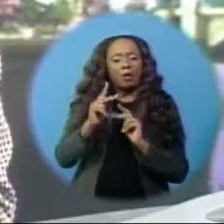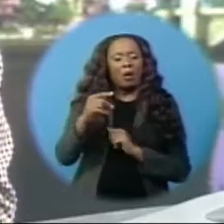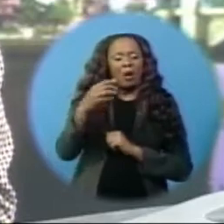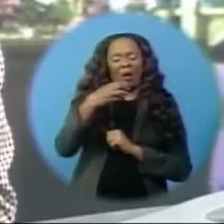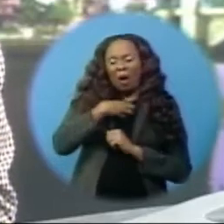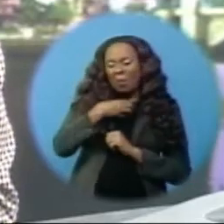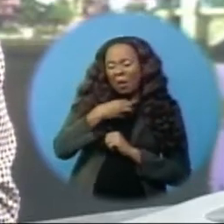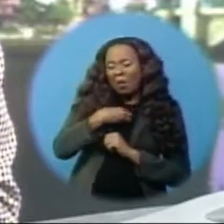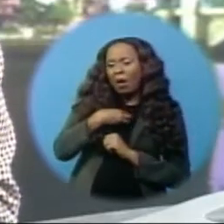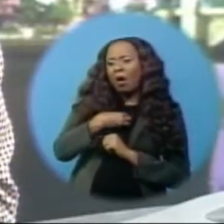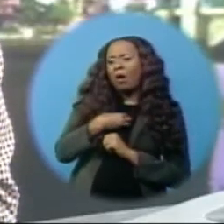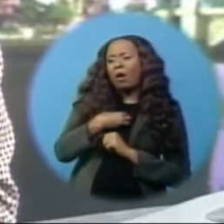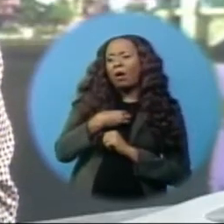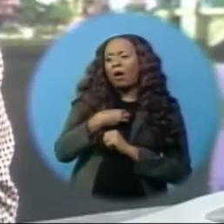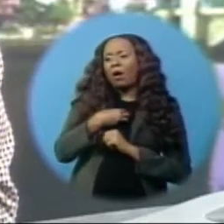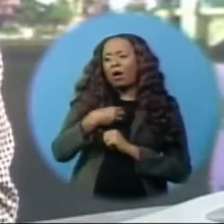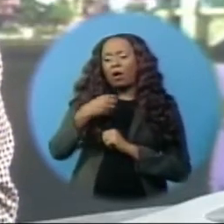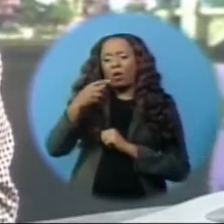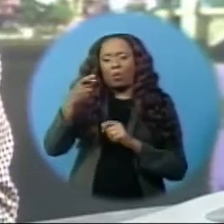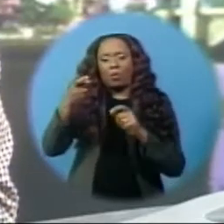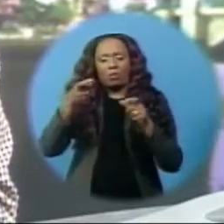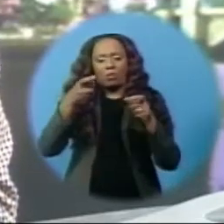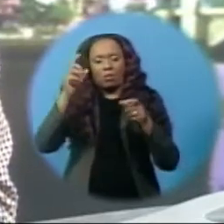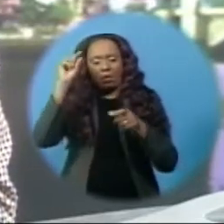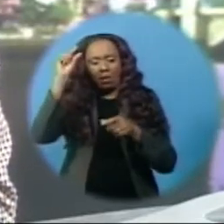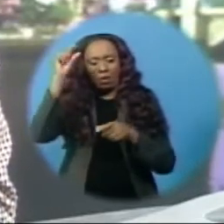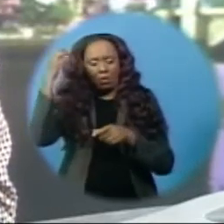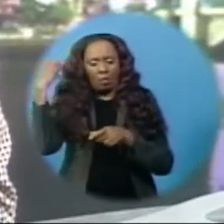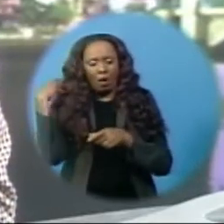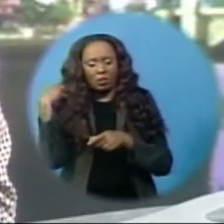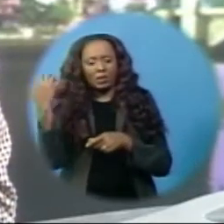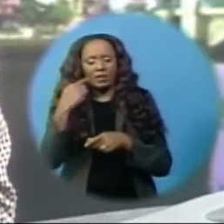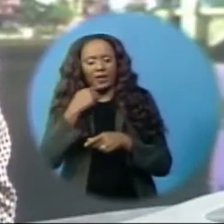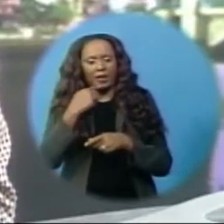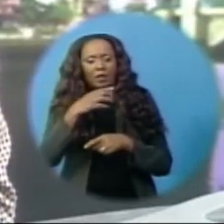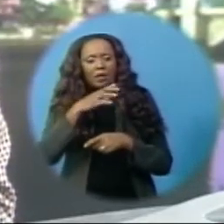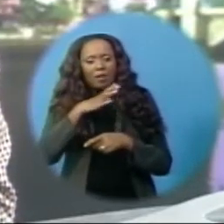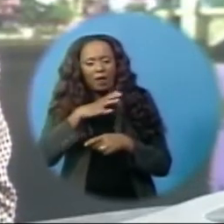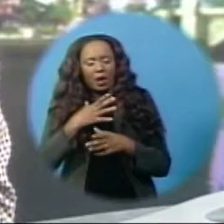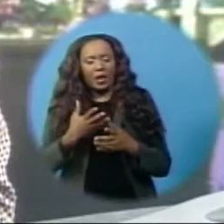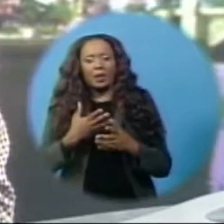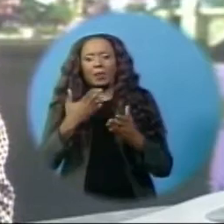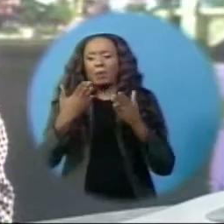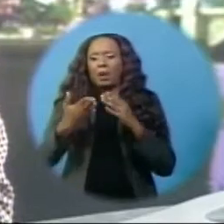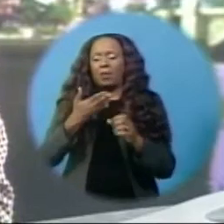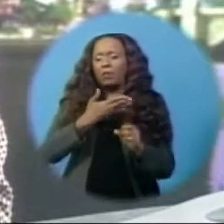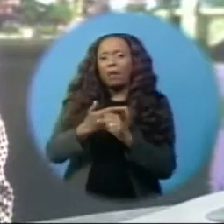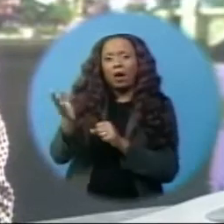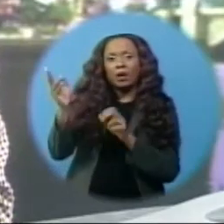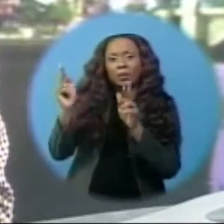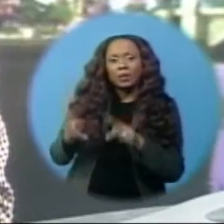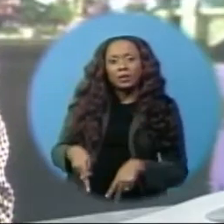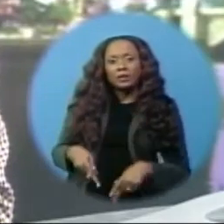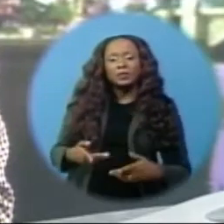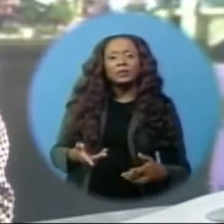complaints are addressed. He says unscrupulous bosses might wait a few months and then fire their complaining worker.